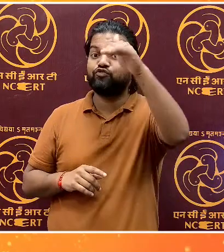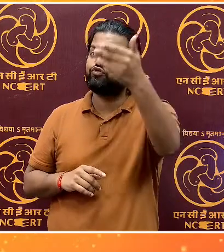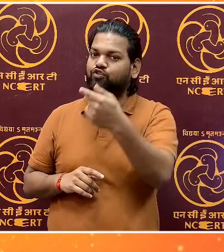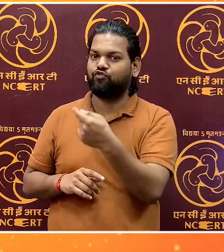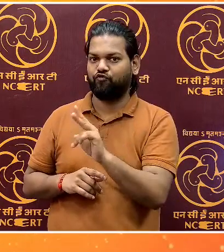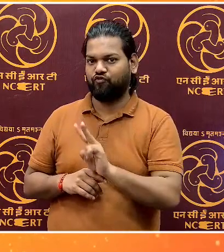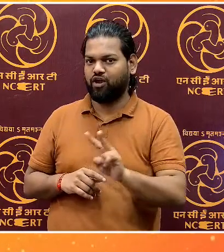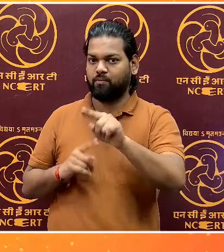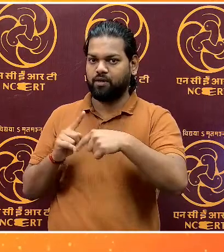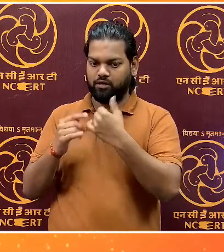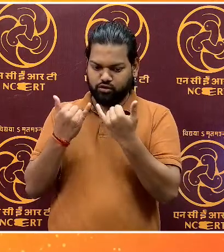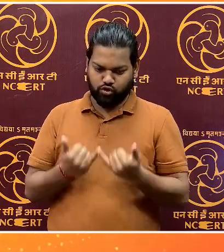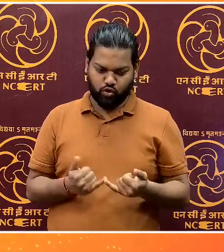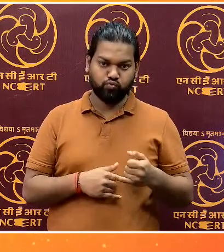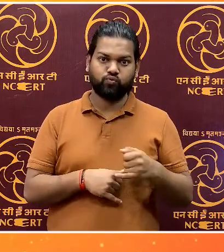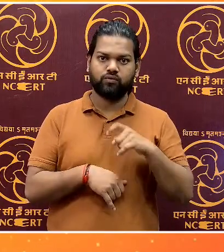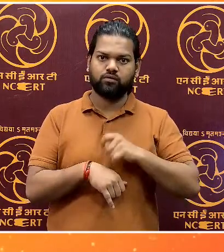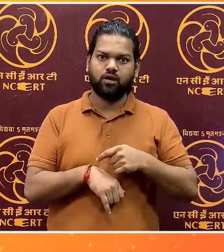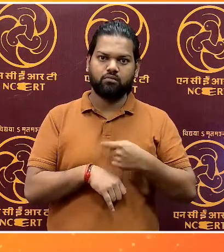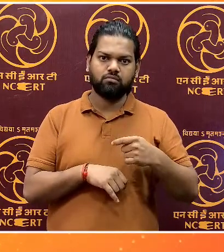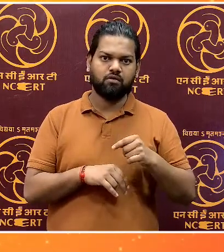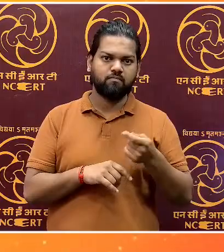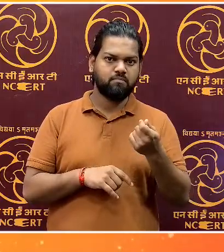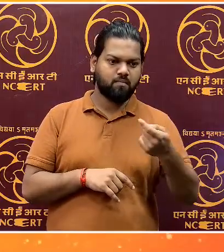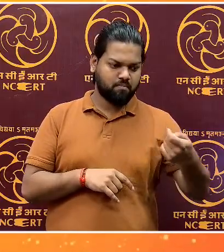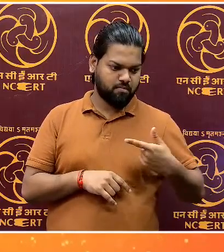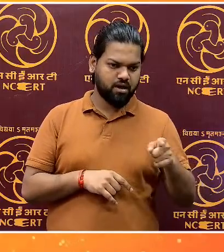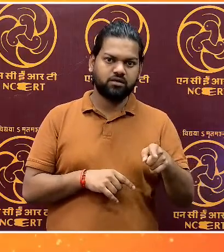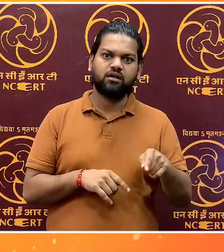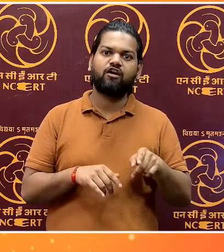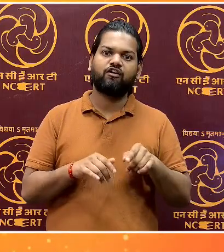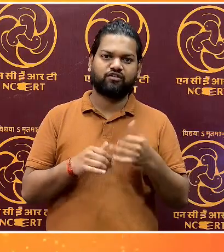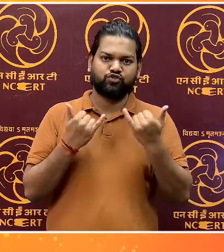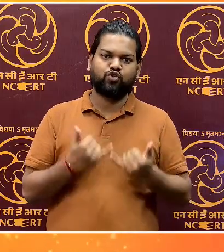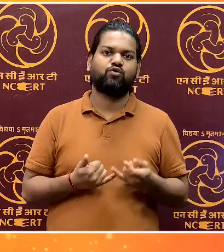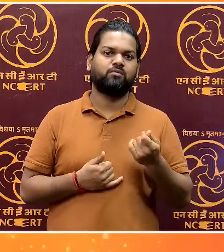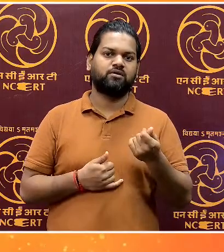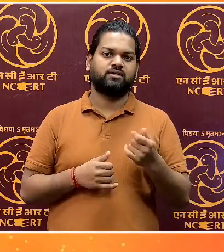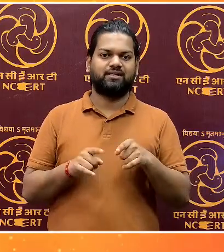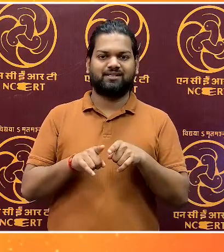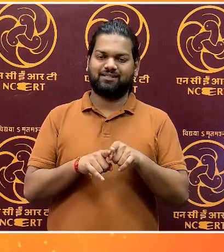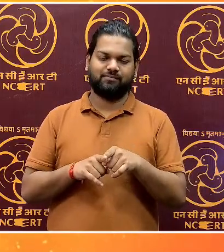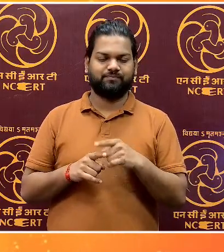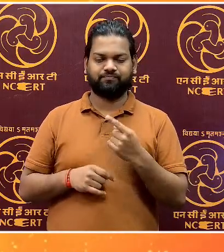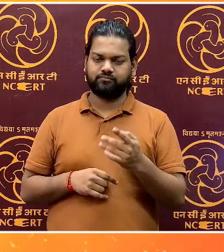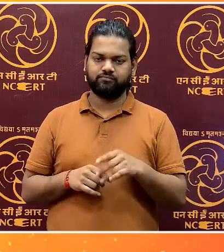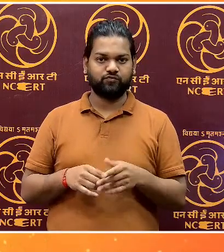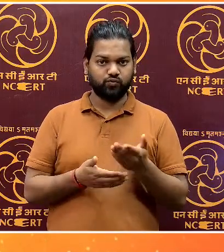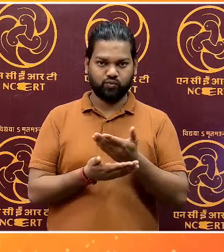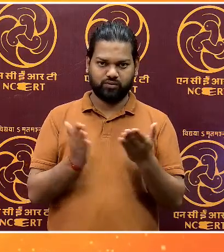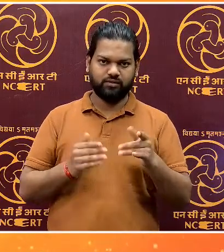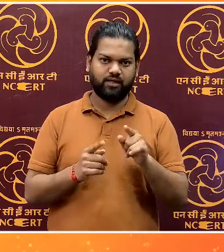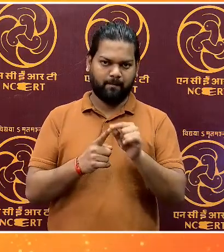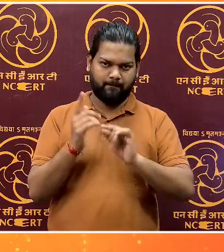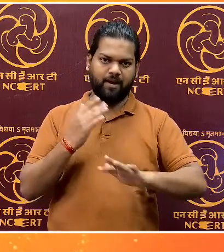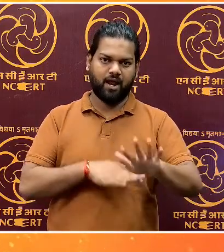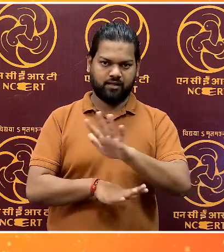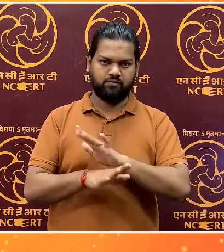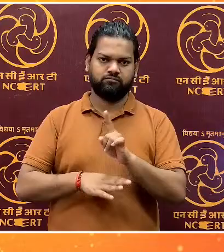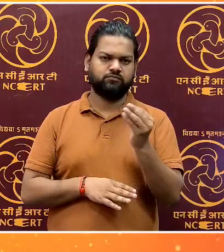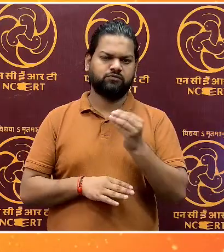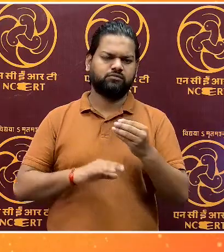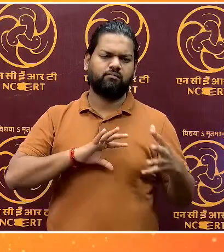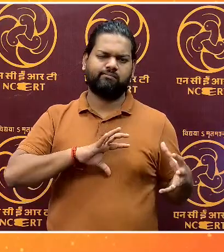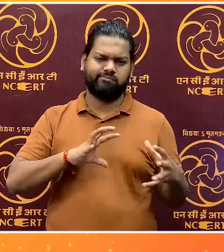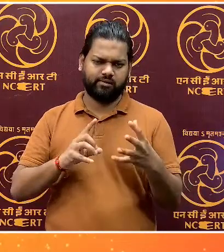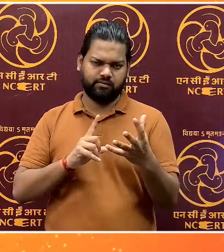and the money you are receiving it today is present value. Let us take one example as well. So suppose you have a plan to buy some